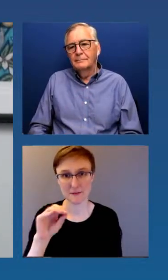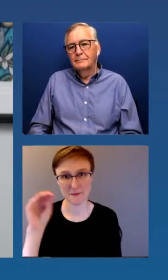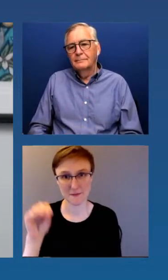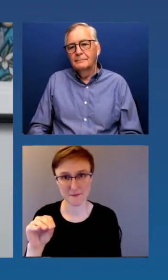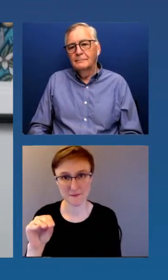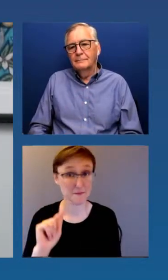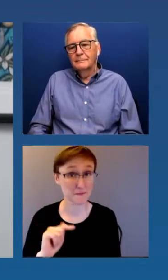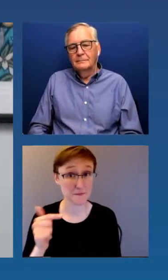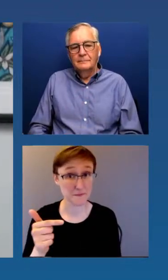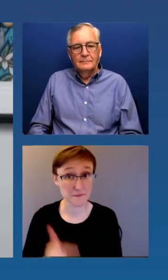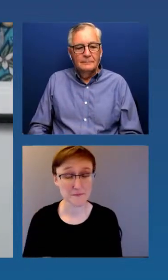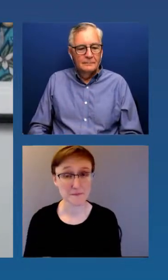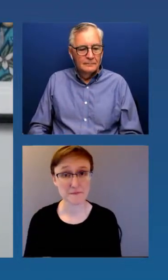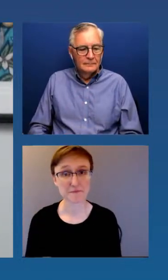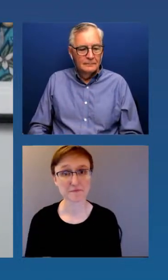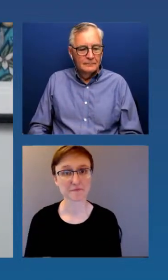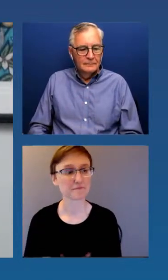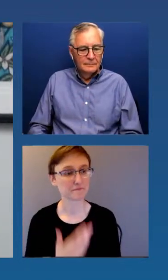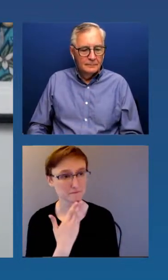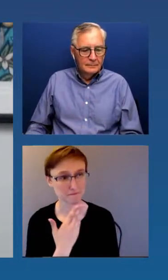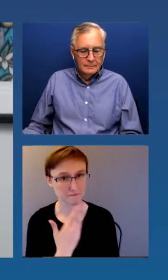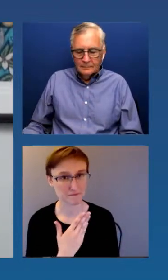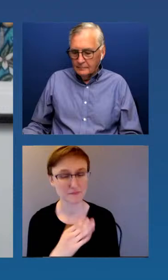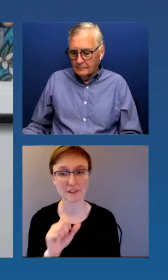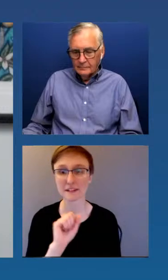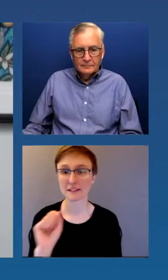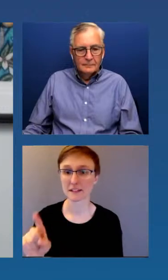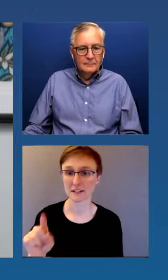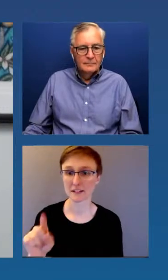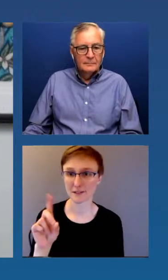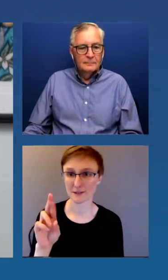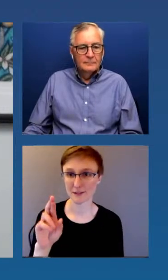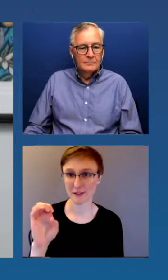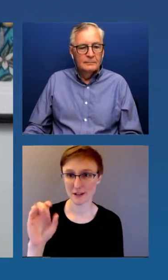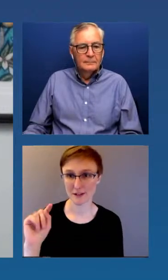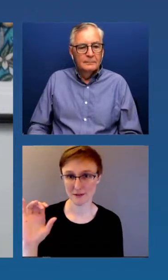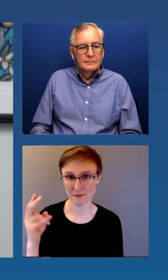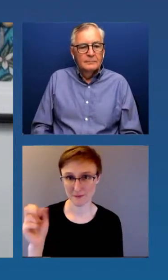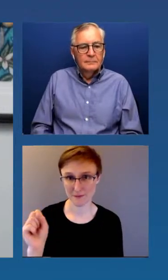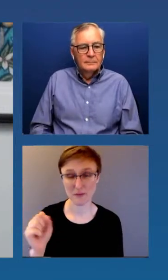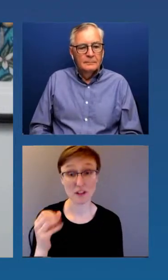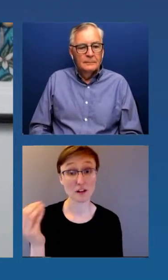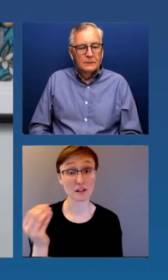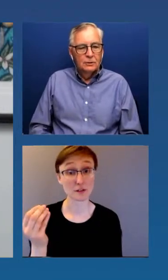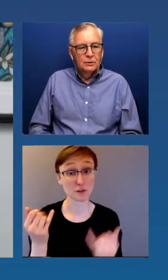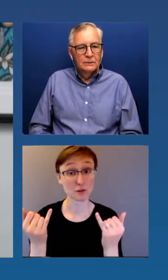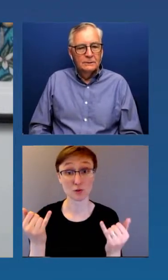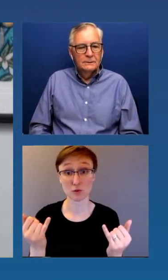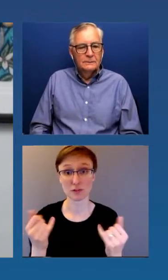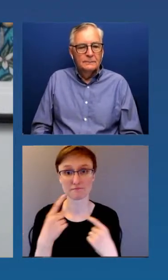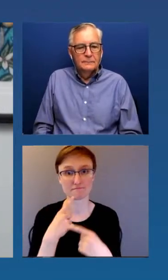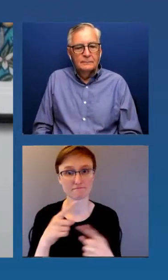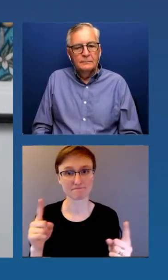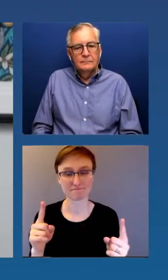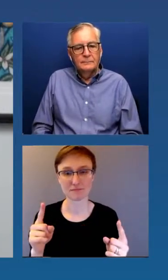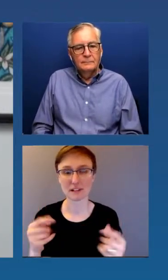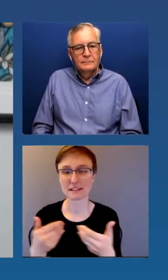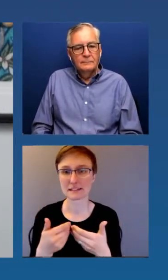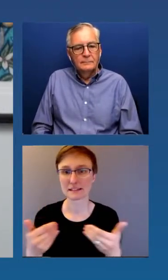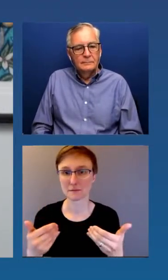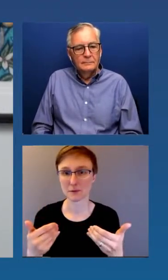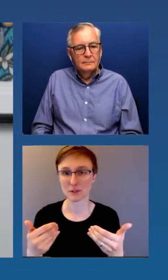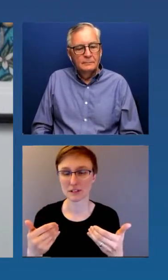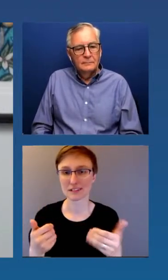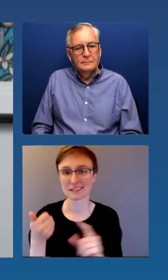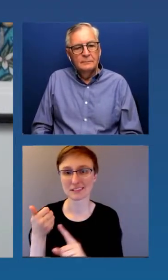Josh? Thank you very much. My question is for Dr. Etches. Ontario unveiled today separate self-isolation rules for